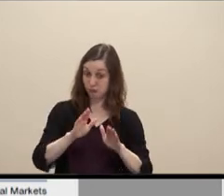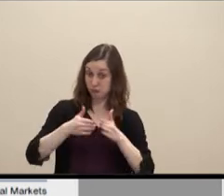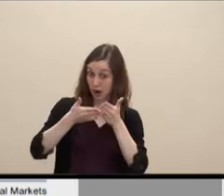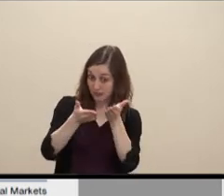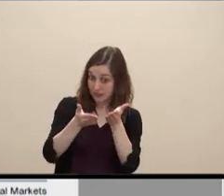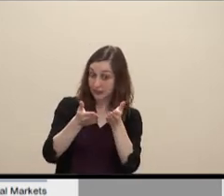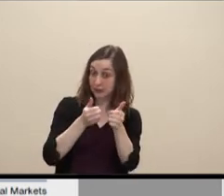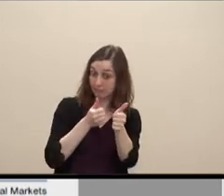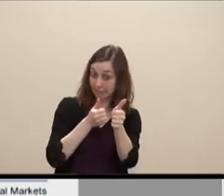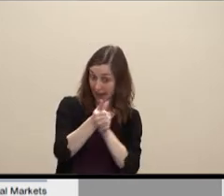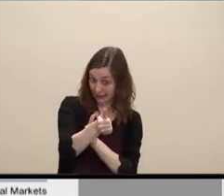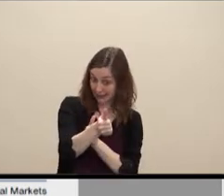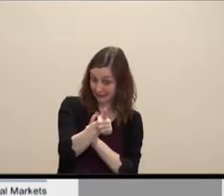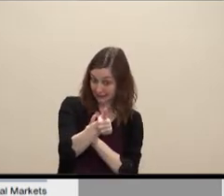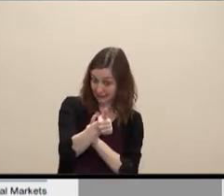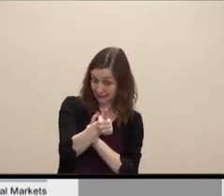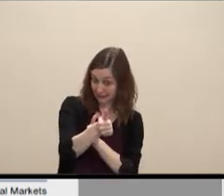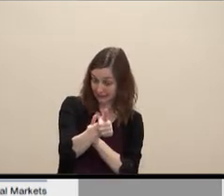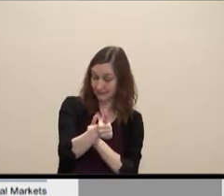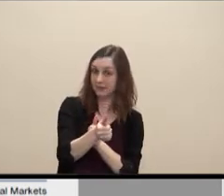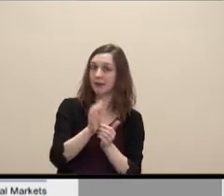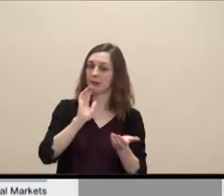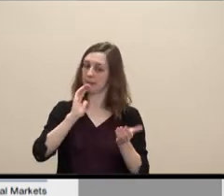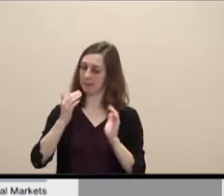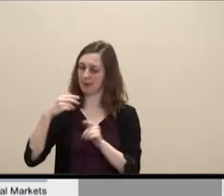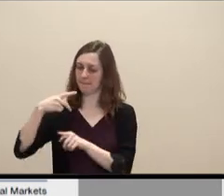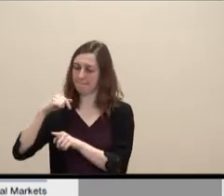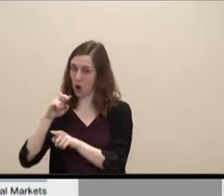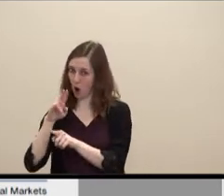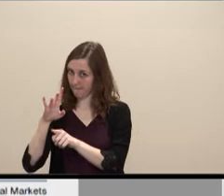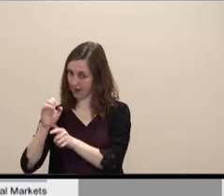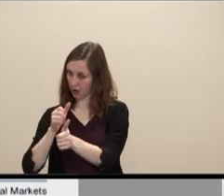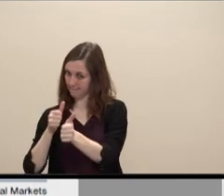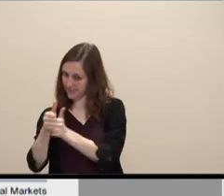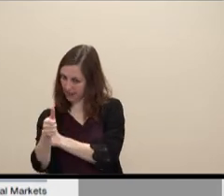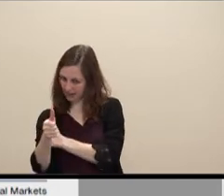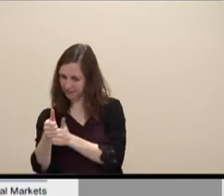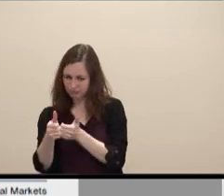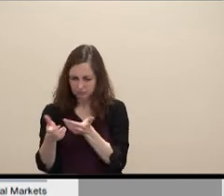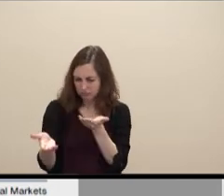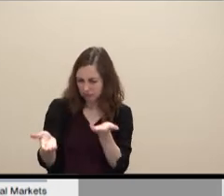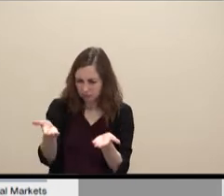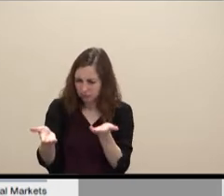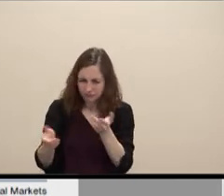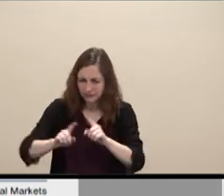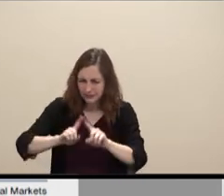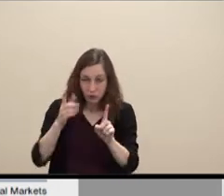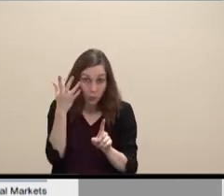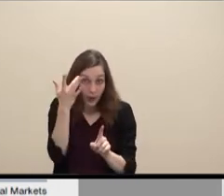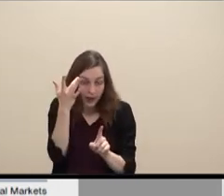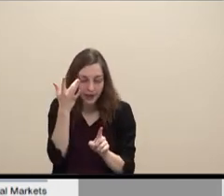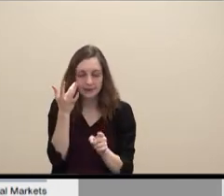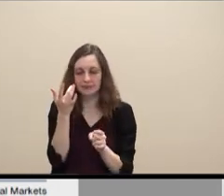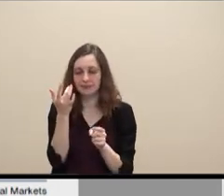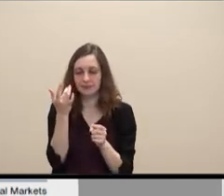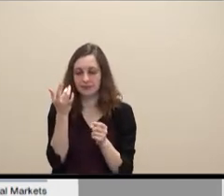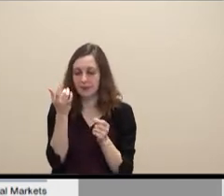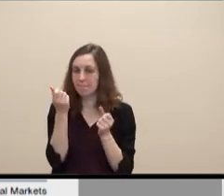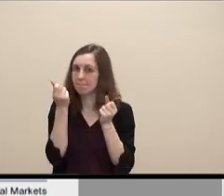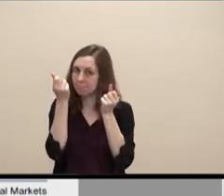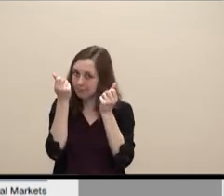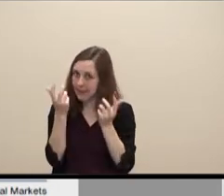proposition, the percentage propositions passing versus par amount passing, there have been a number of